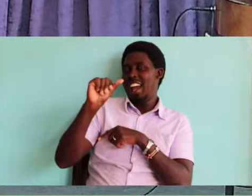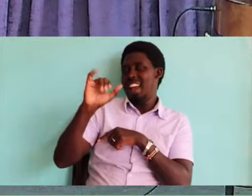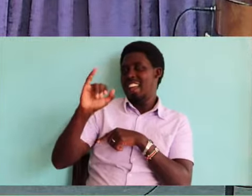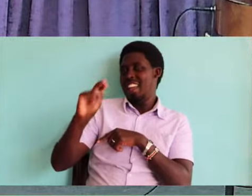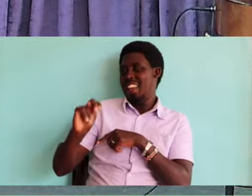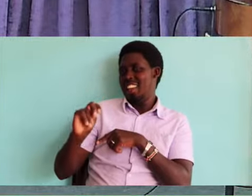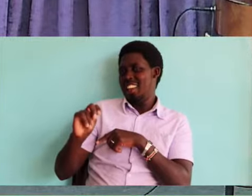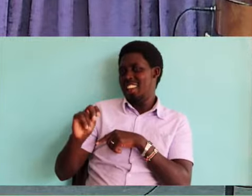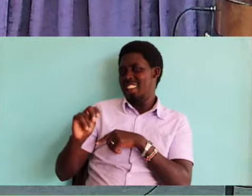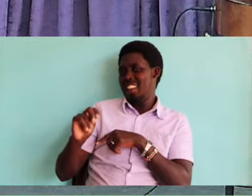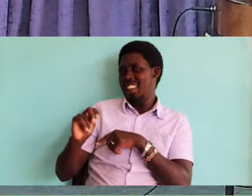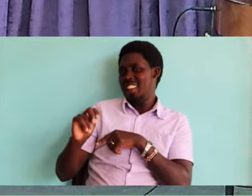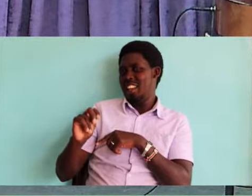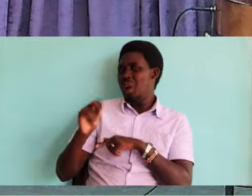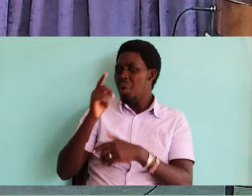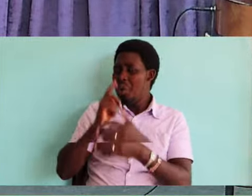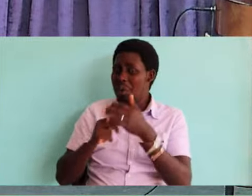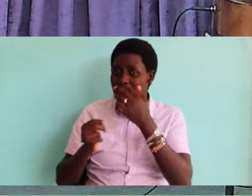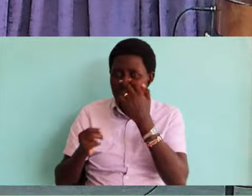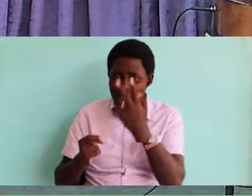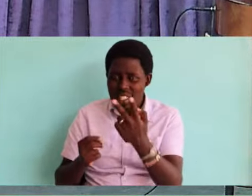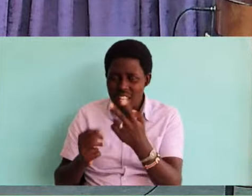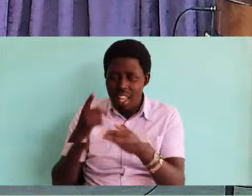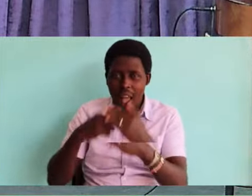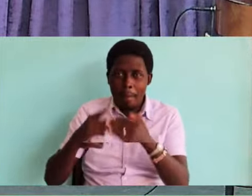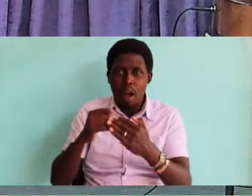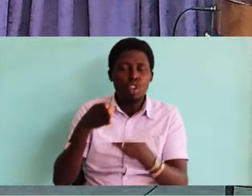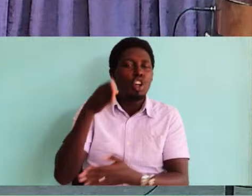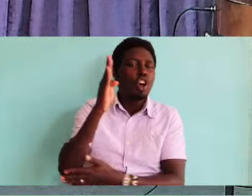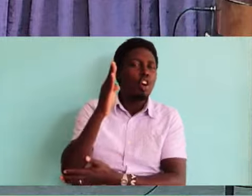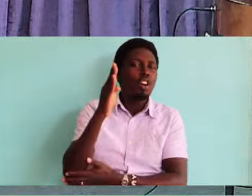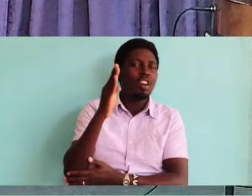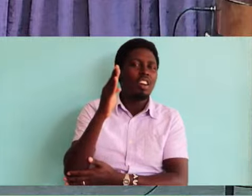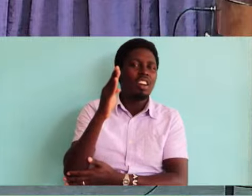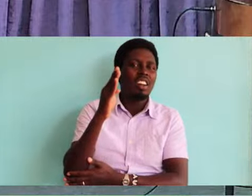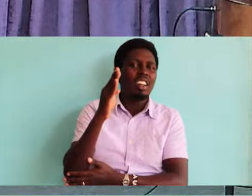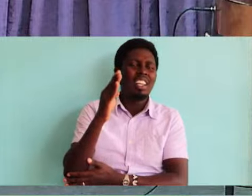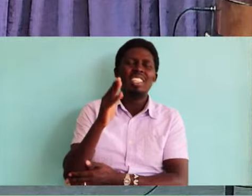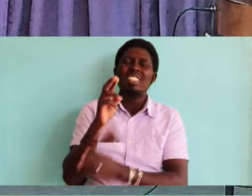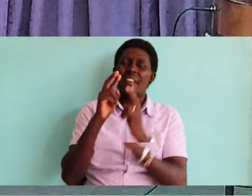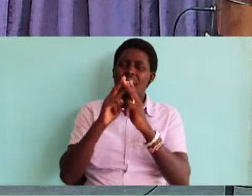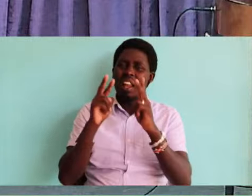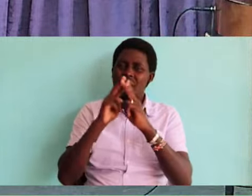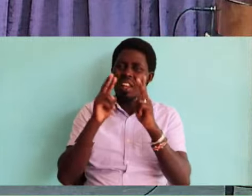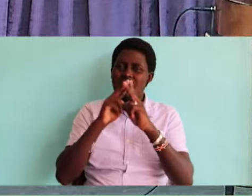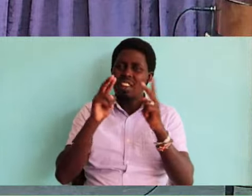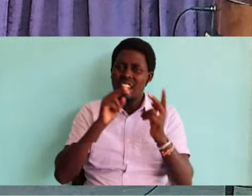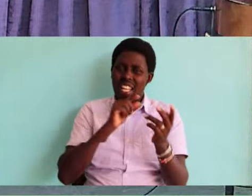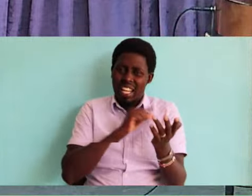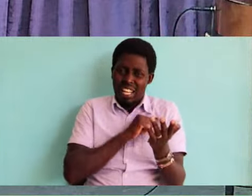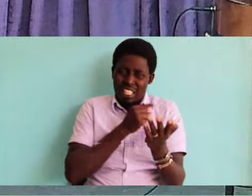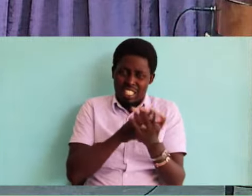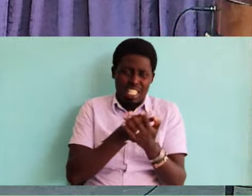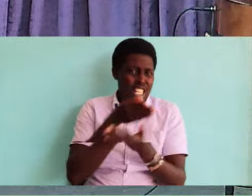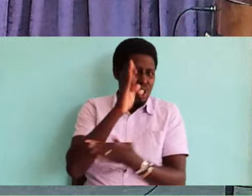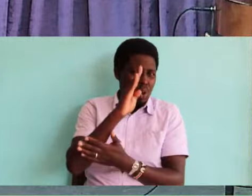What we see here about God is that he's a gracious God, he's a merciful God.